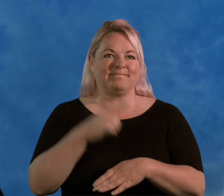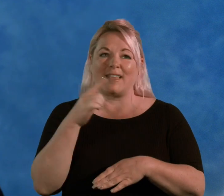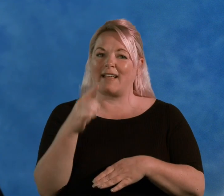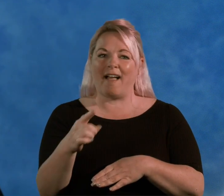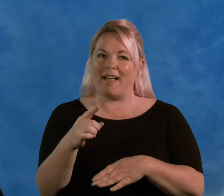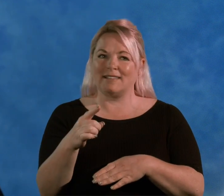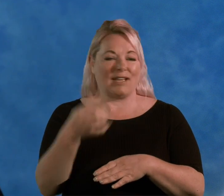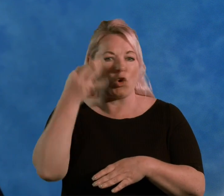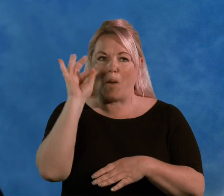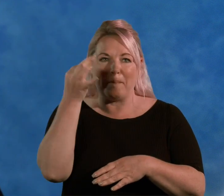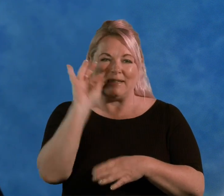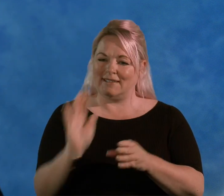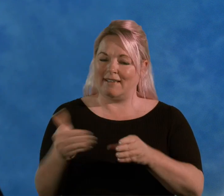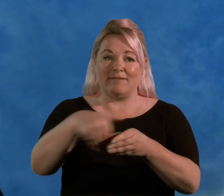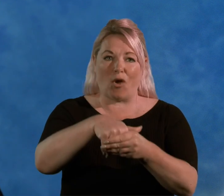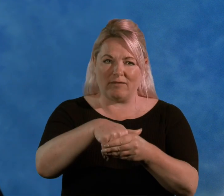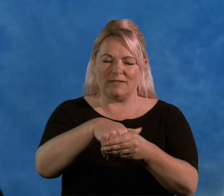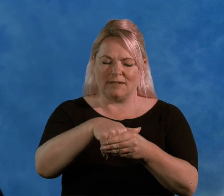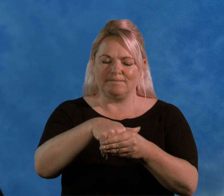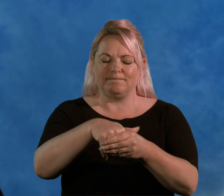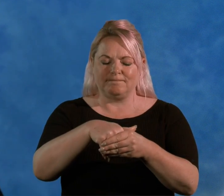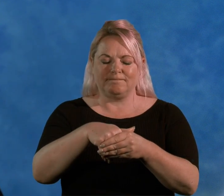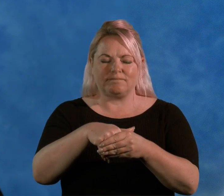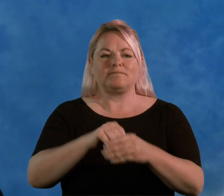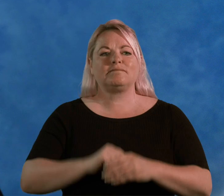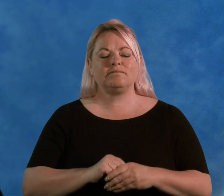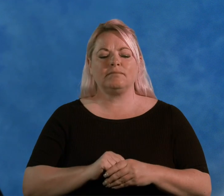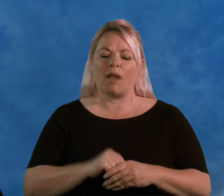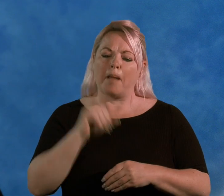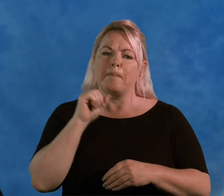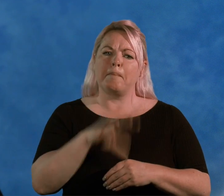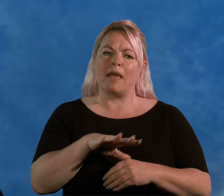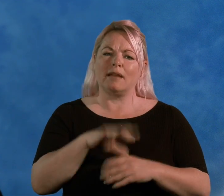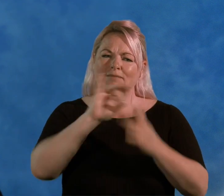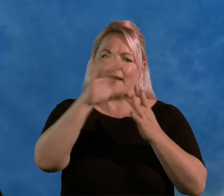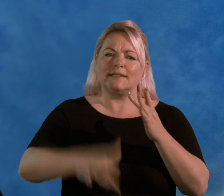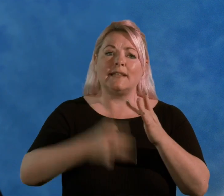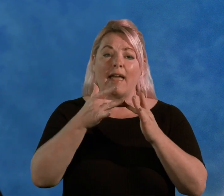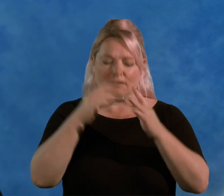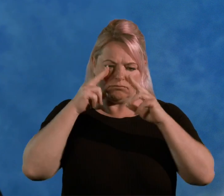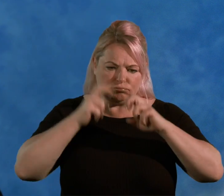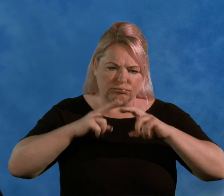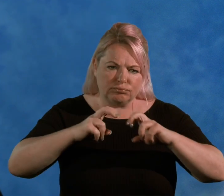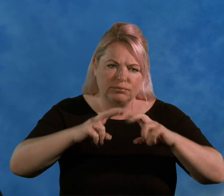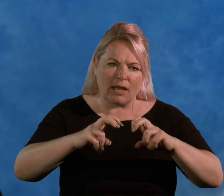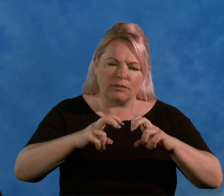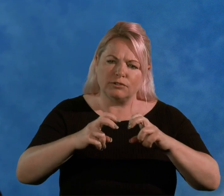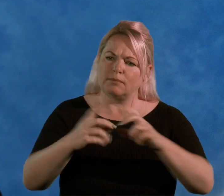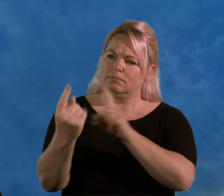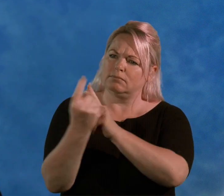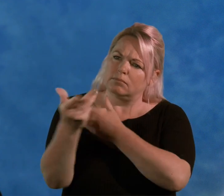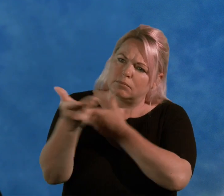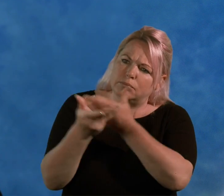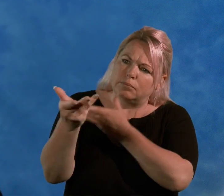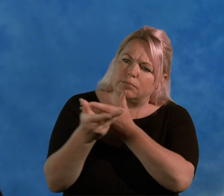couldn't act in a committee. So after a lot of research on the internet and talking to